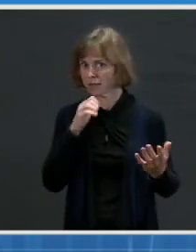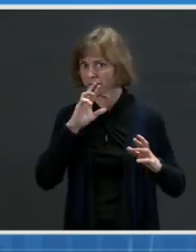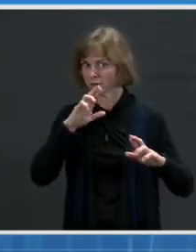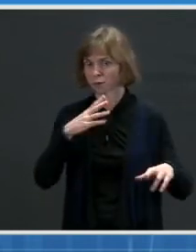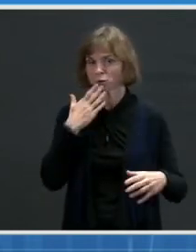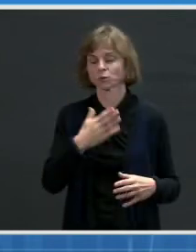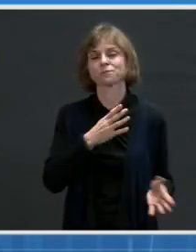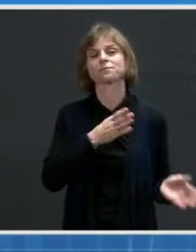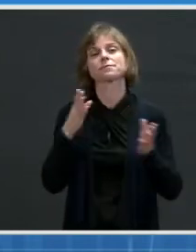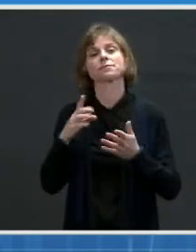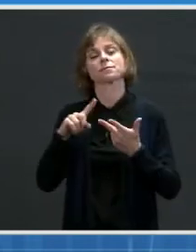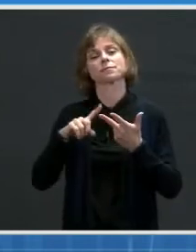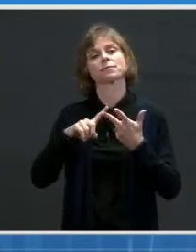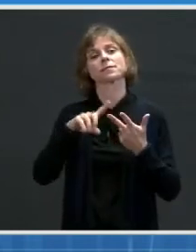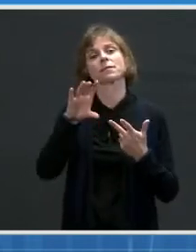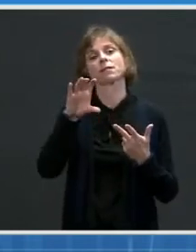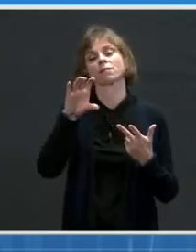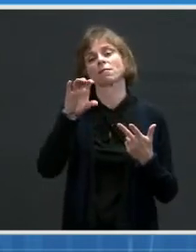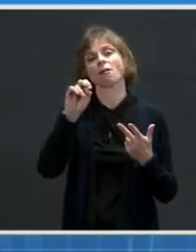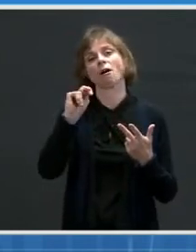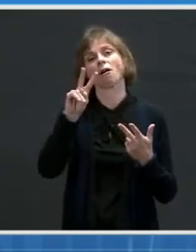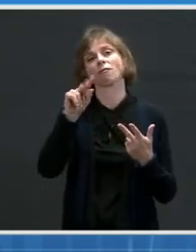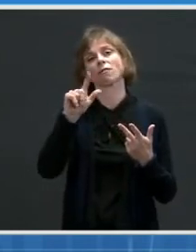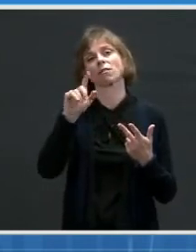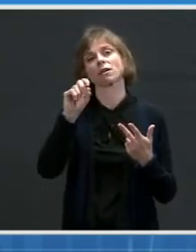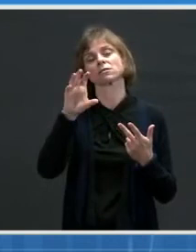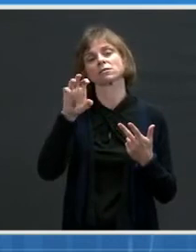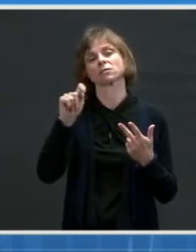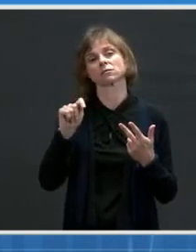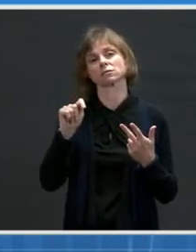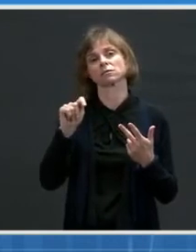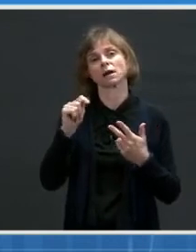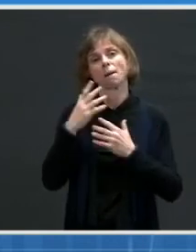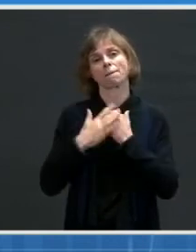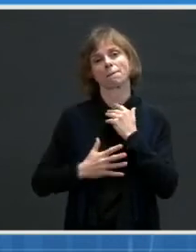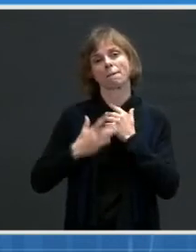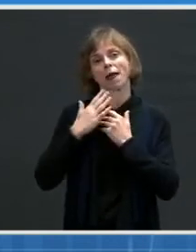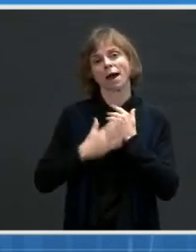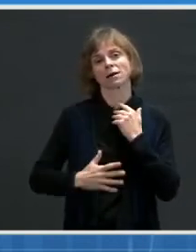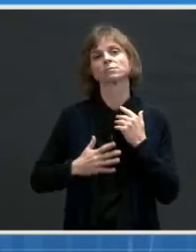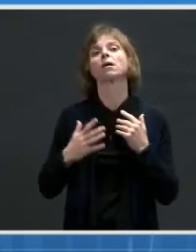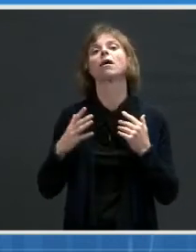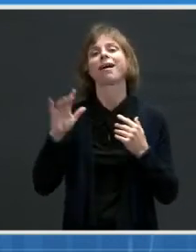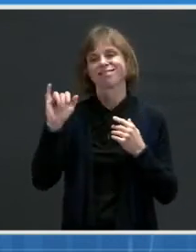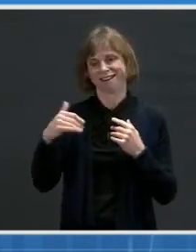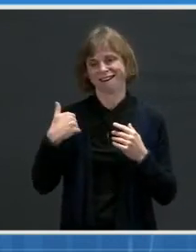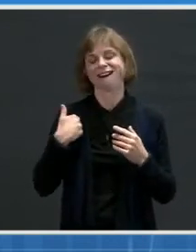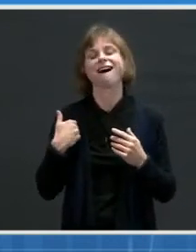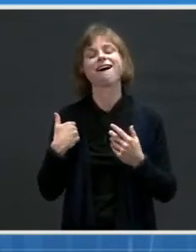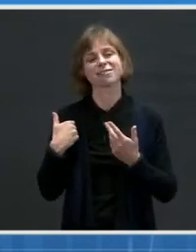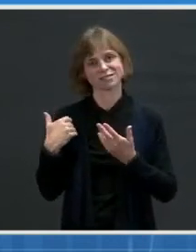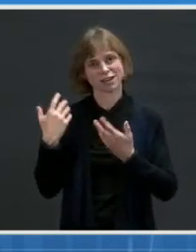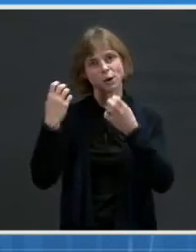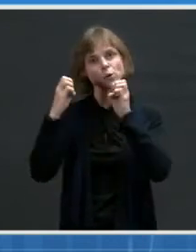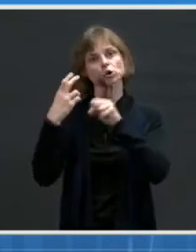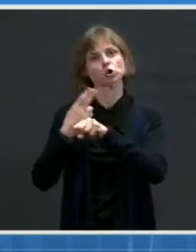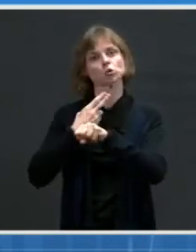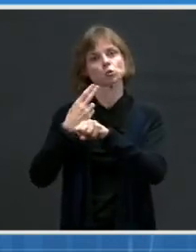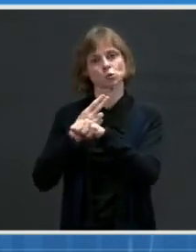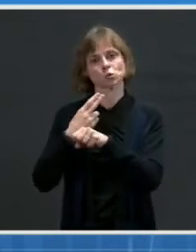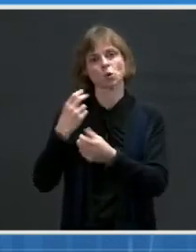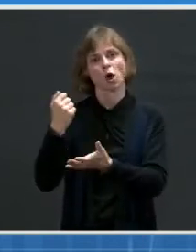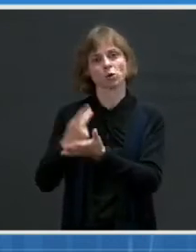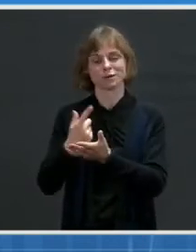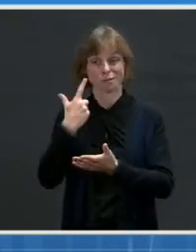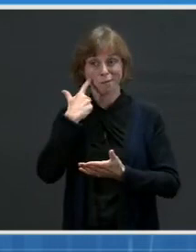convalescent plasma, which has also earned an emergency use authorization. Again, because of the